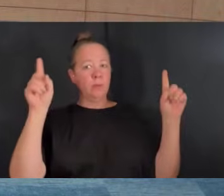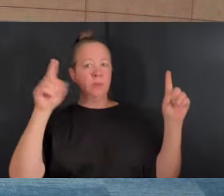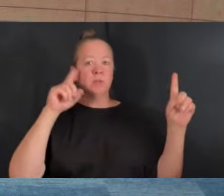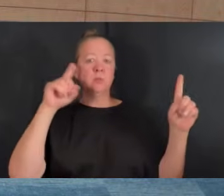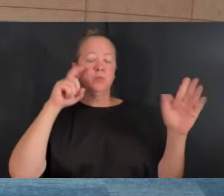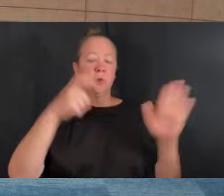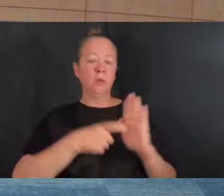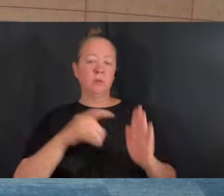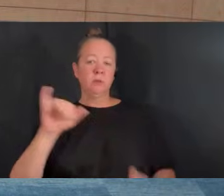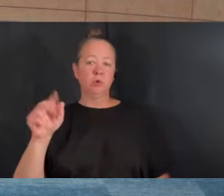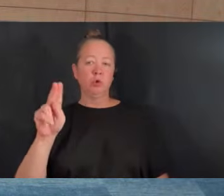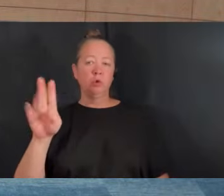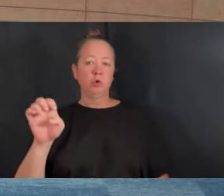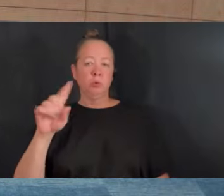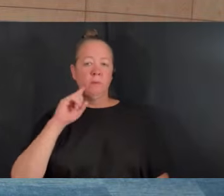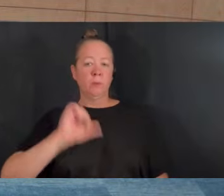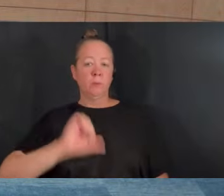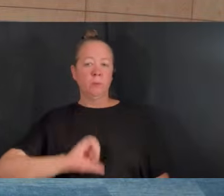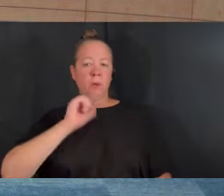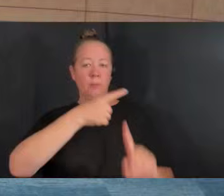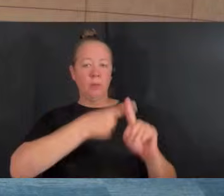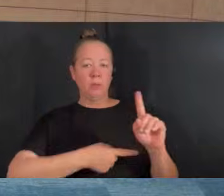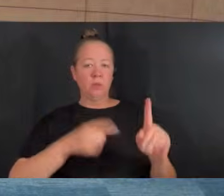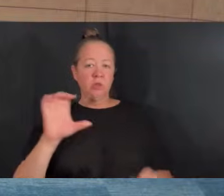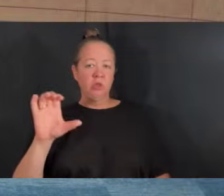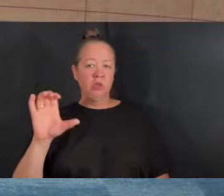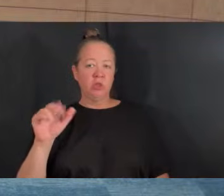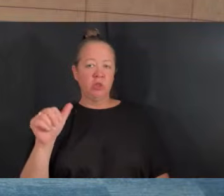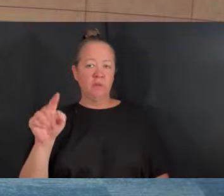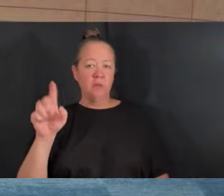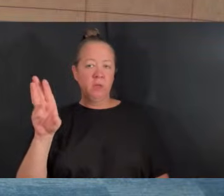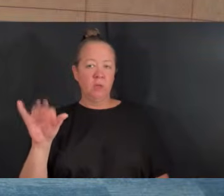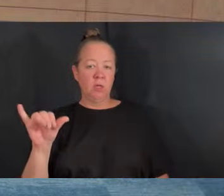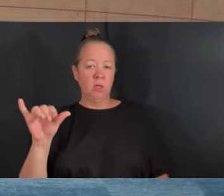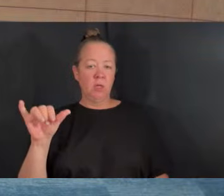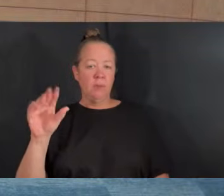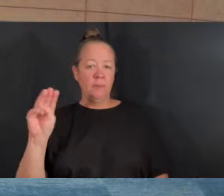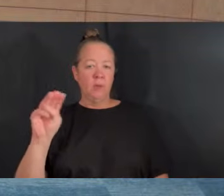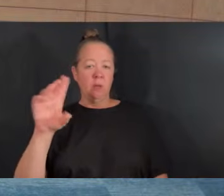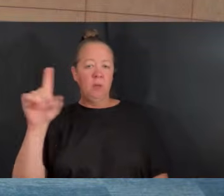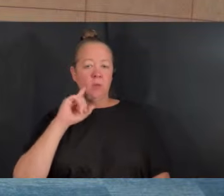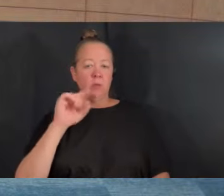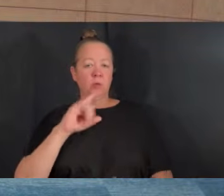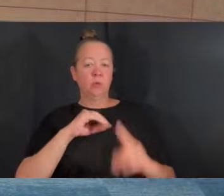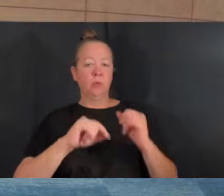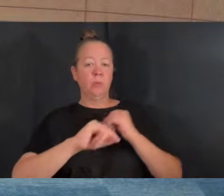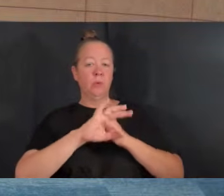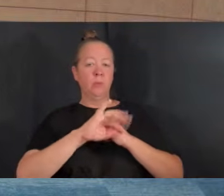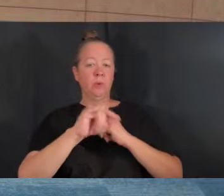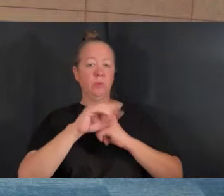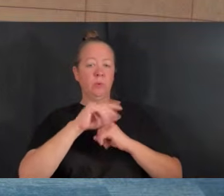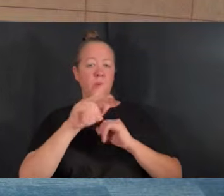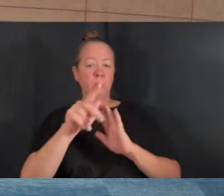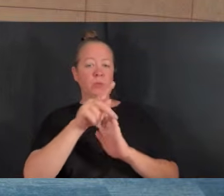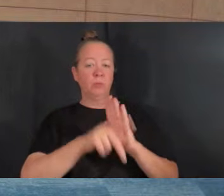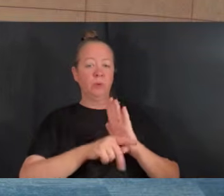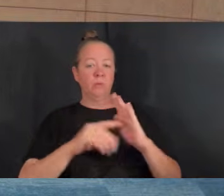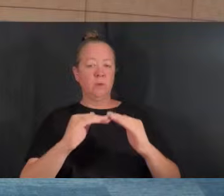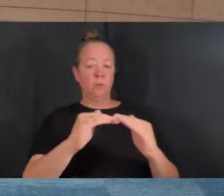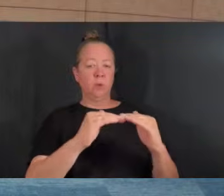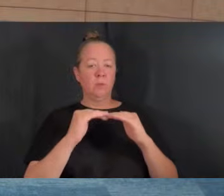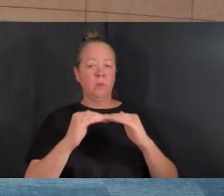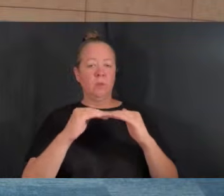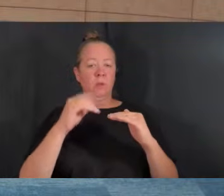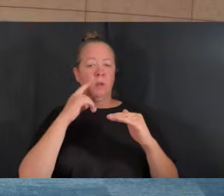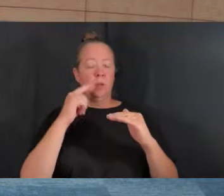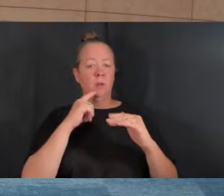Month in Cheverly, Maryland, and to actively promote the principles of equality, diversity, and liberty. Whereas the town